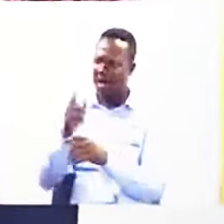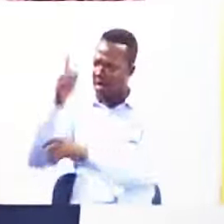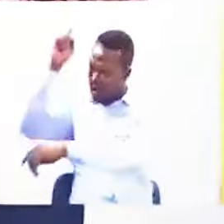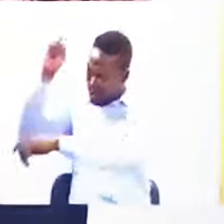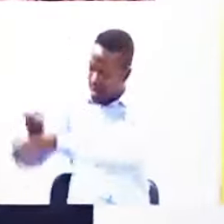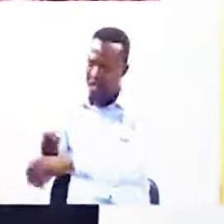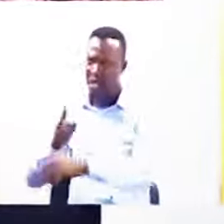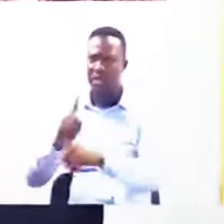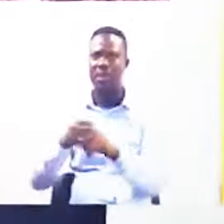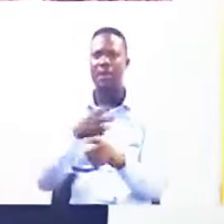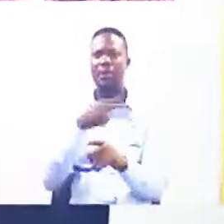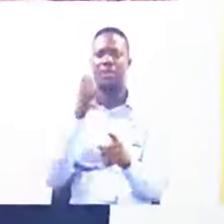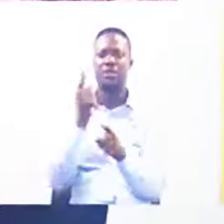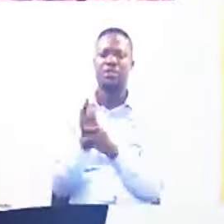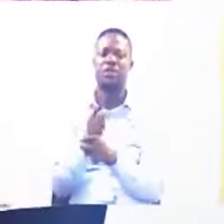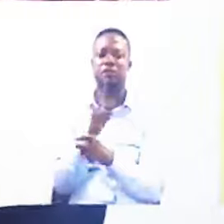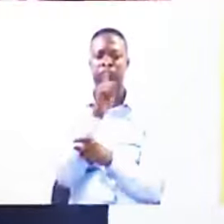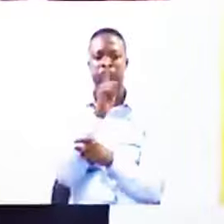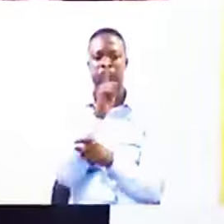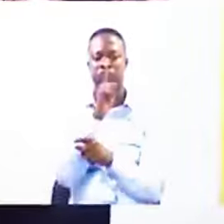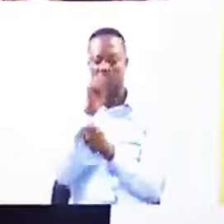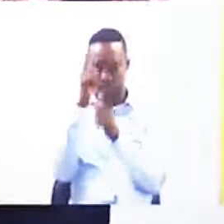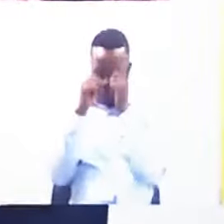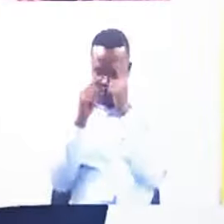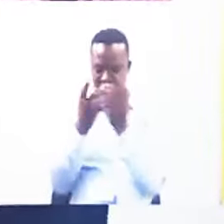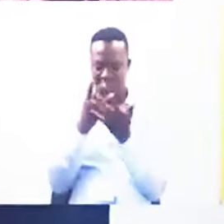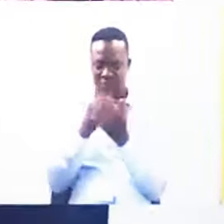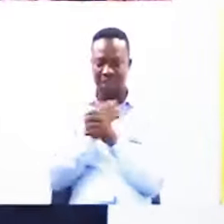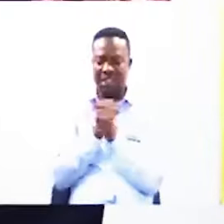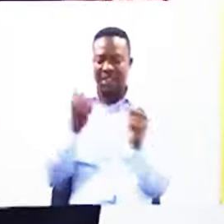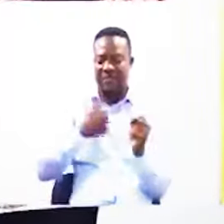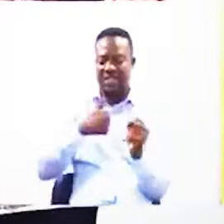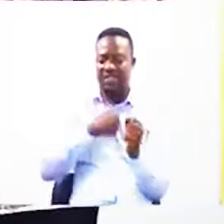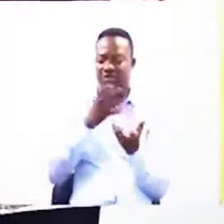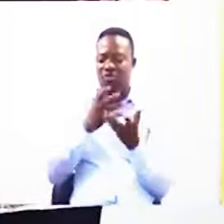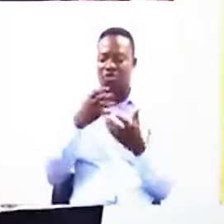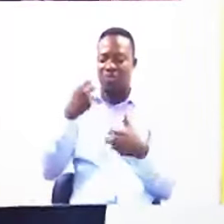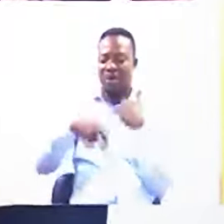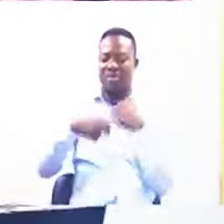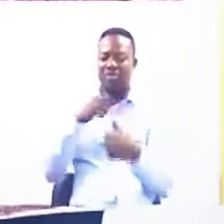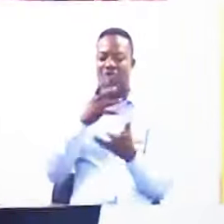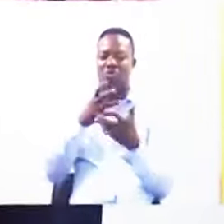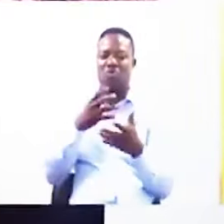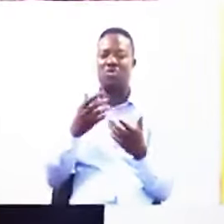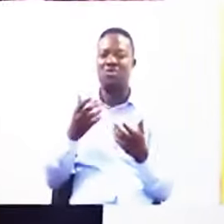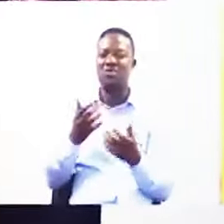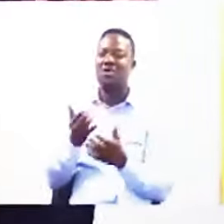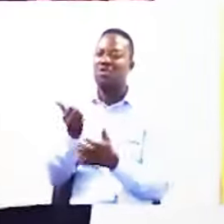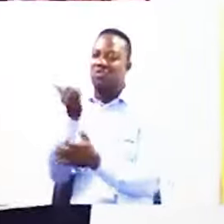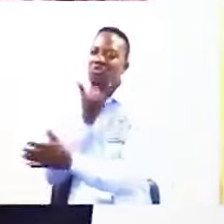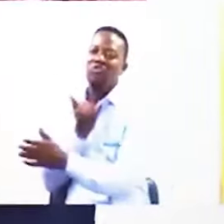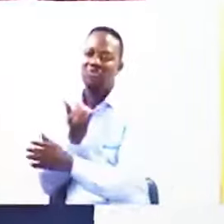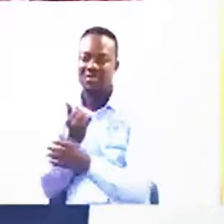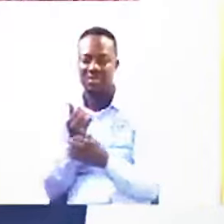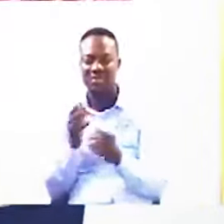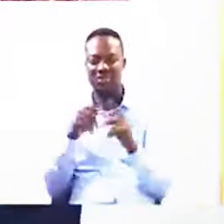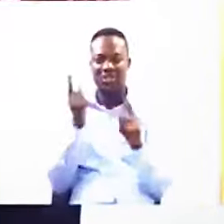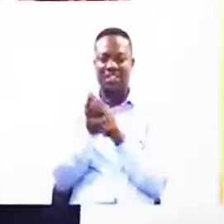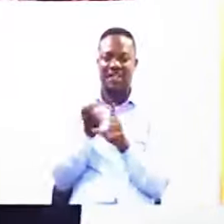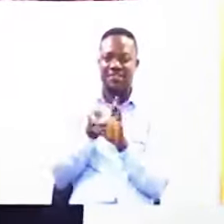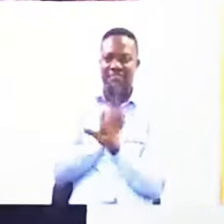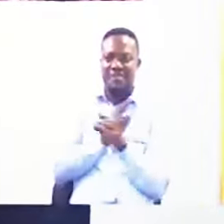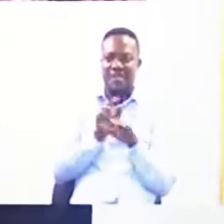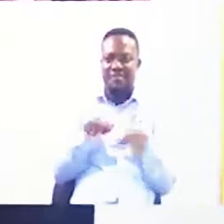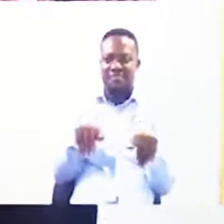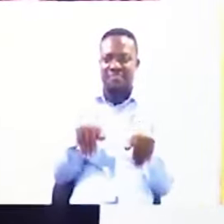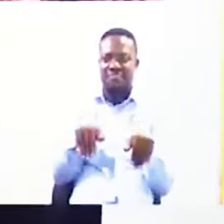pastor just wants to save his skin. Now, obekwa kwatuma mi bi owo a ana ebia danfu bi a okansafo no ho a okasa kasa efa